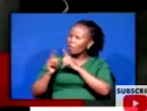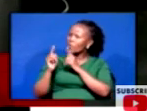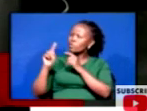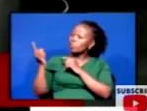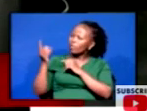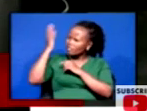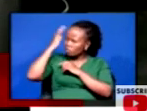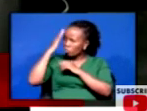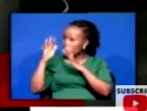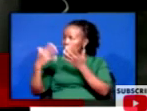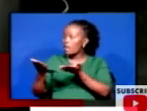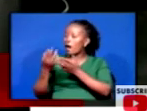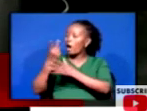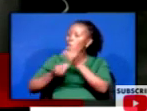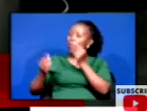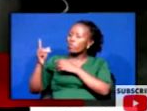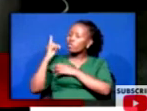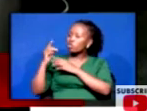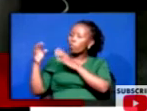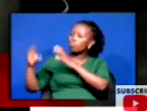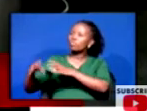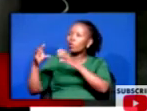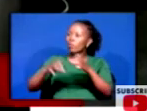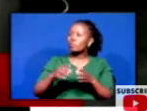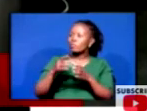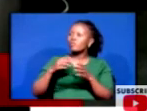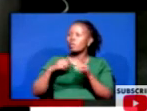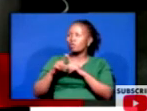both legal sides are constituted. And I say this without prejudice.